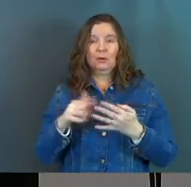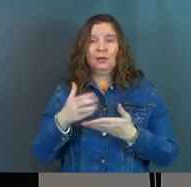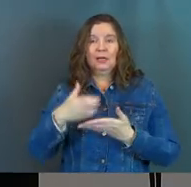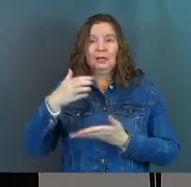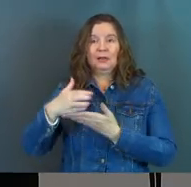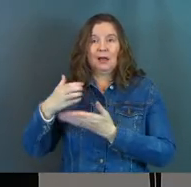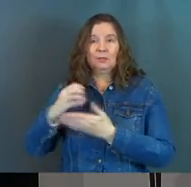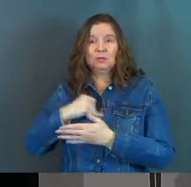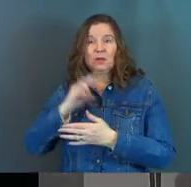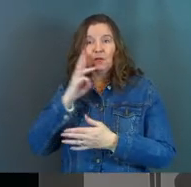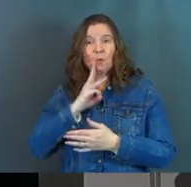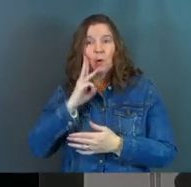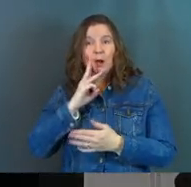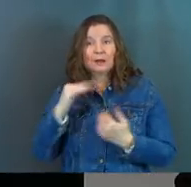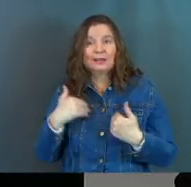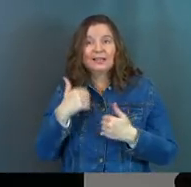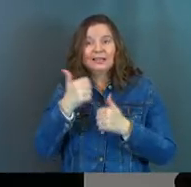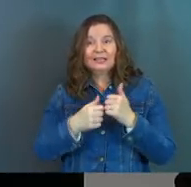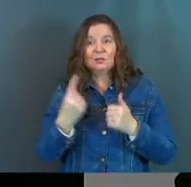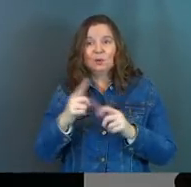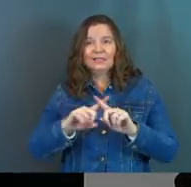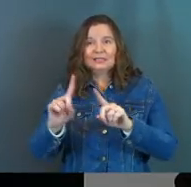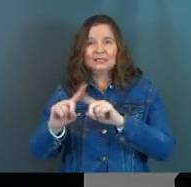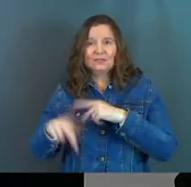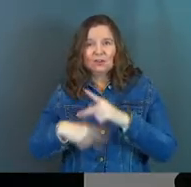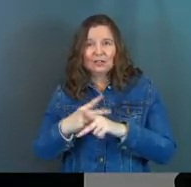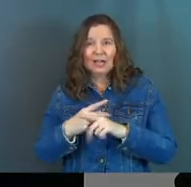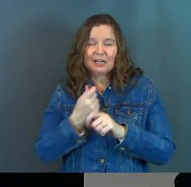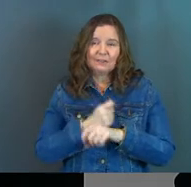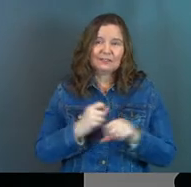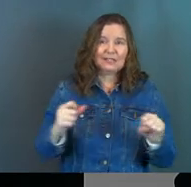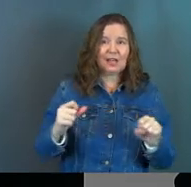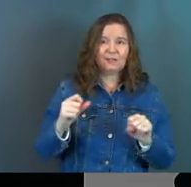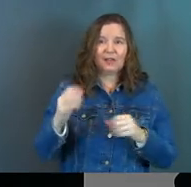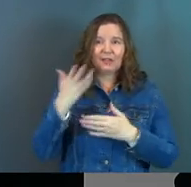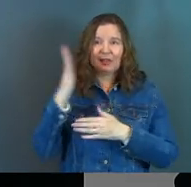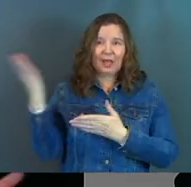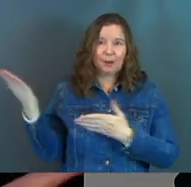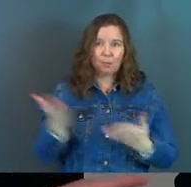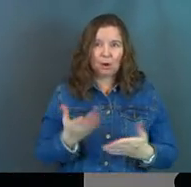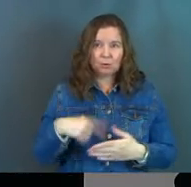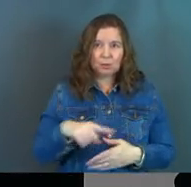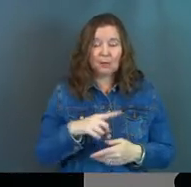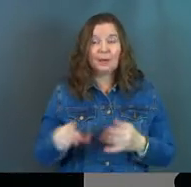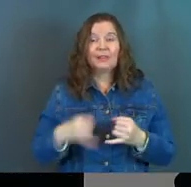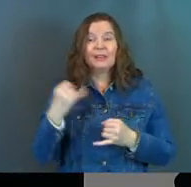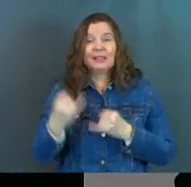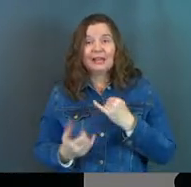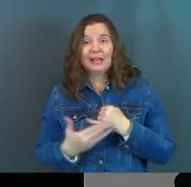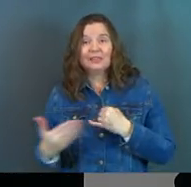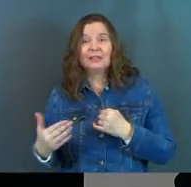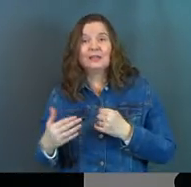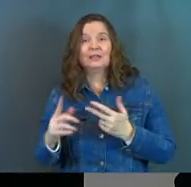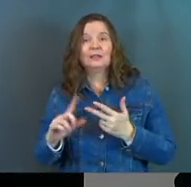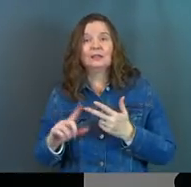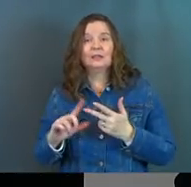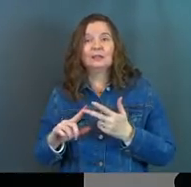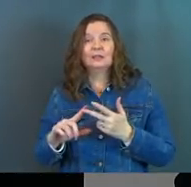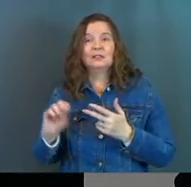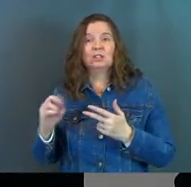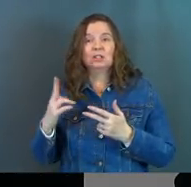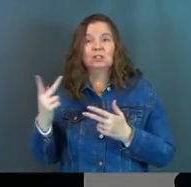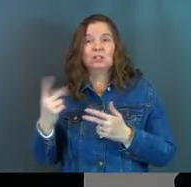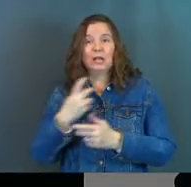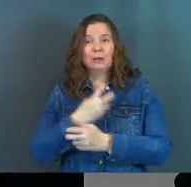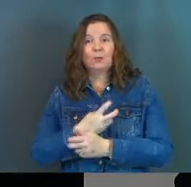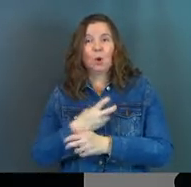four goblets of wine. And each one is a different kind of salvation that God brought to them. And then the last thing is the shank bone of